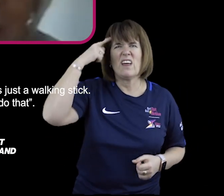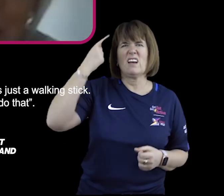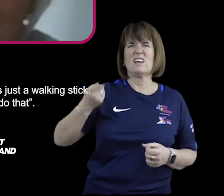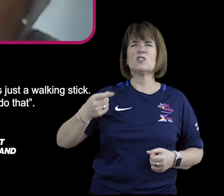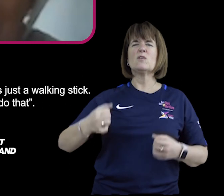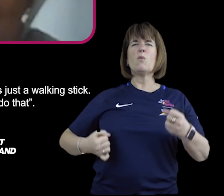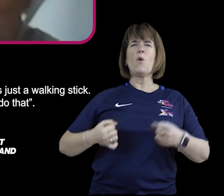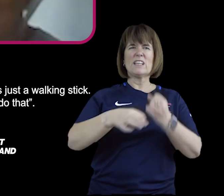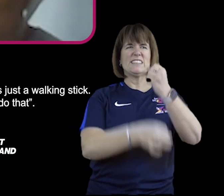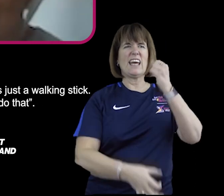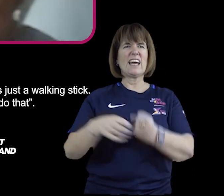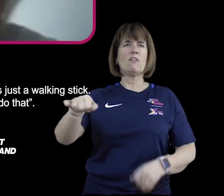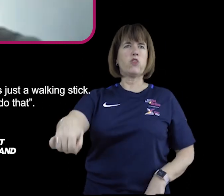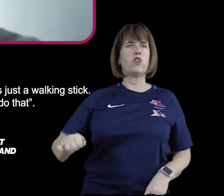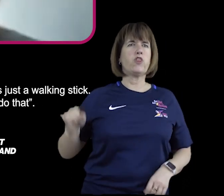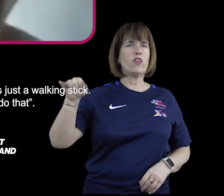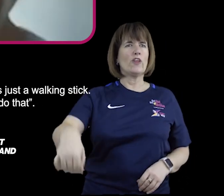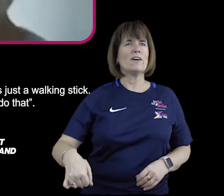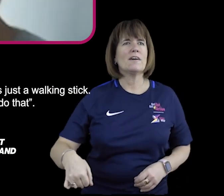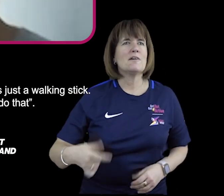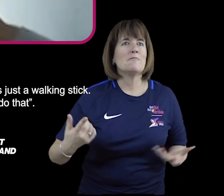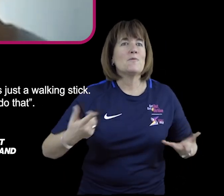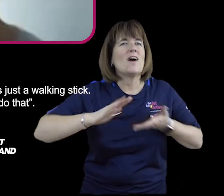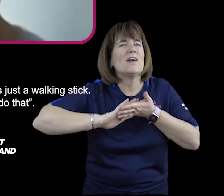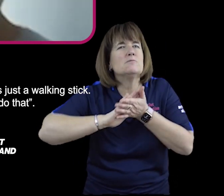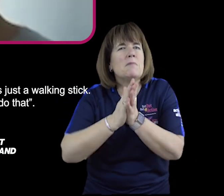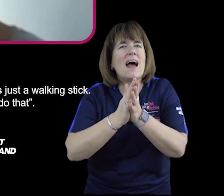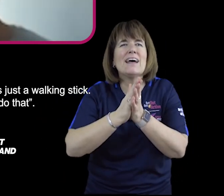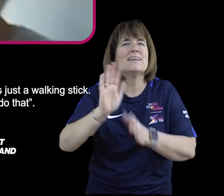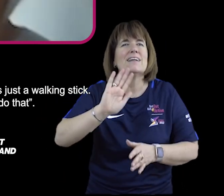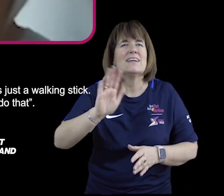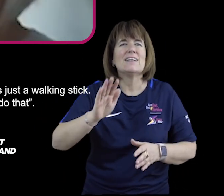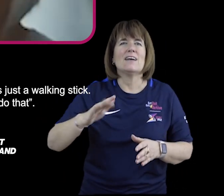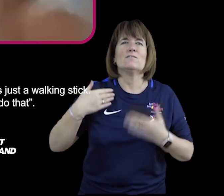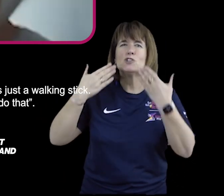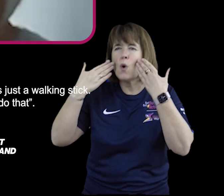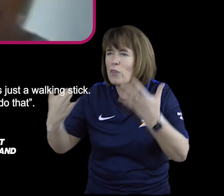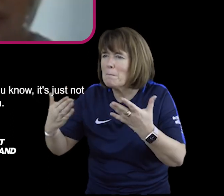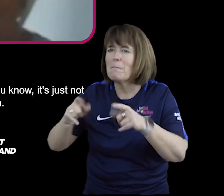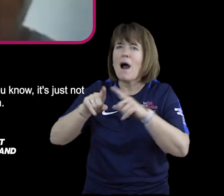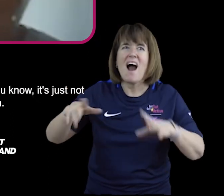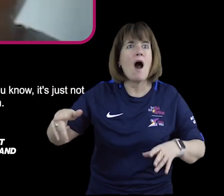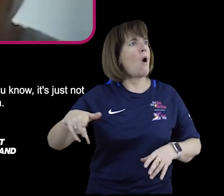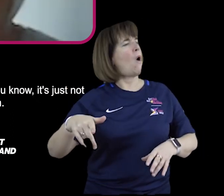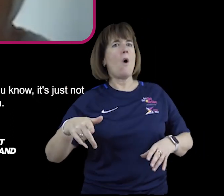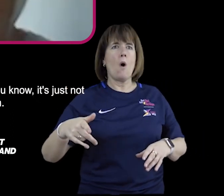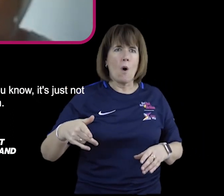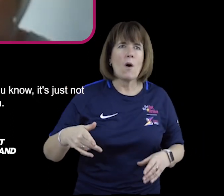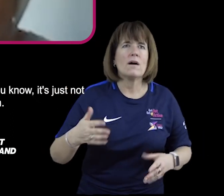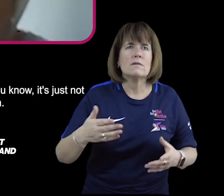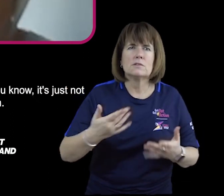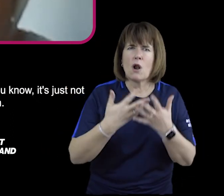When you have to explain it's not. And you have to show them and explain, they'll go, can't do that. So you get an awful lot of